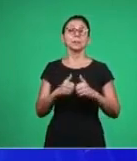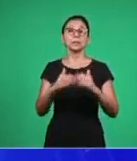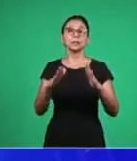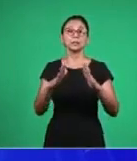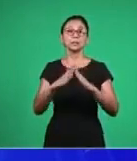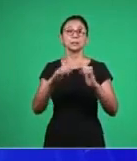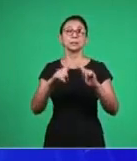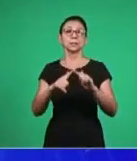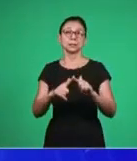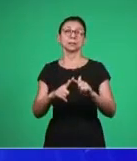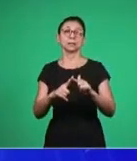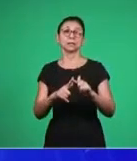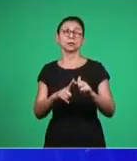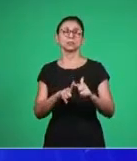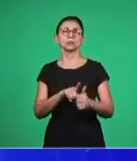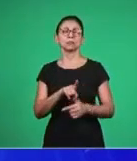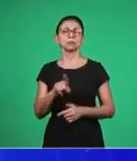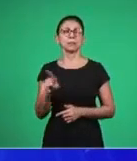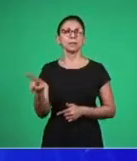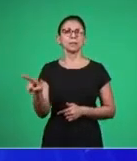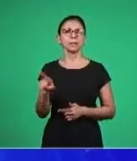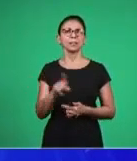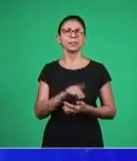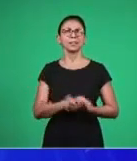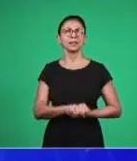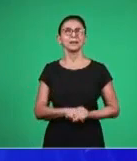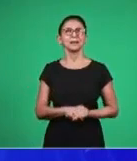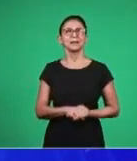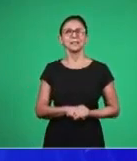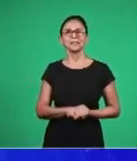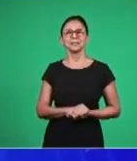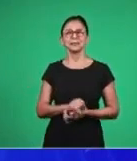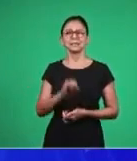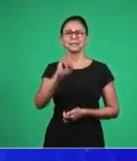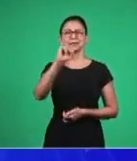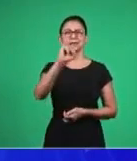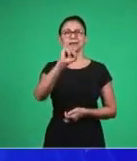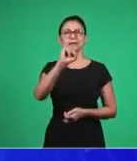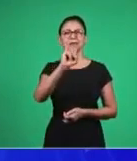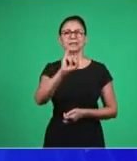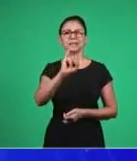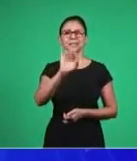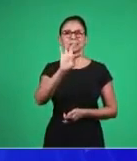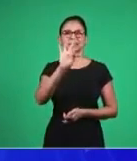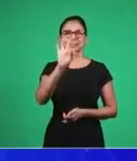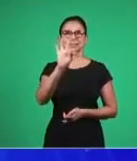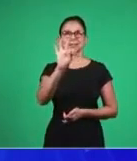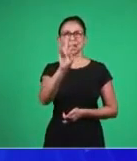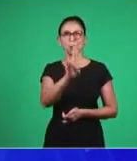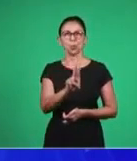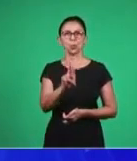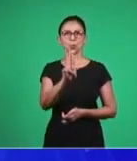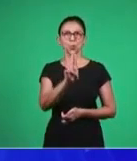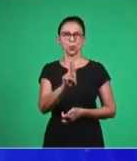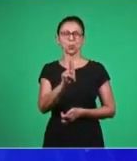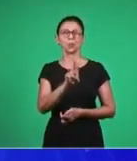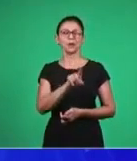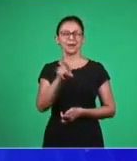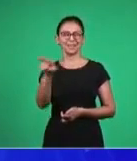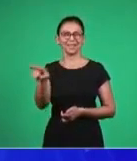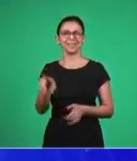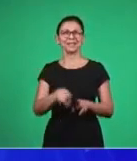And also there was a new church in Itacaguaçu, Espírito Santo, a new church. There was also